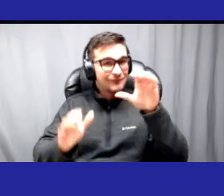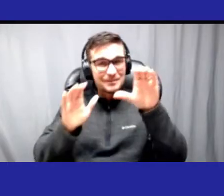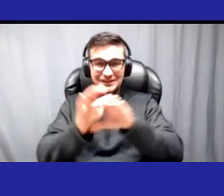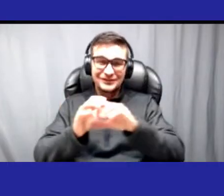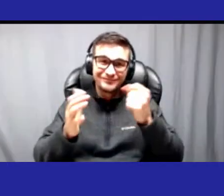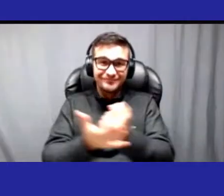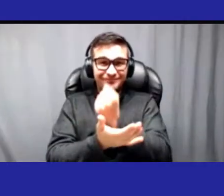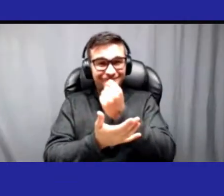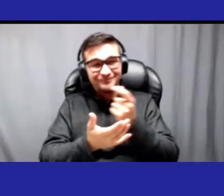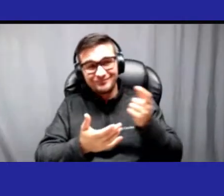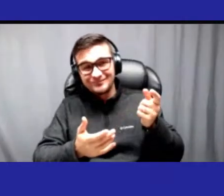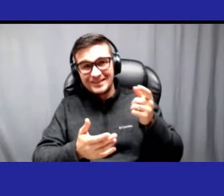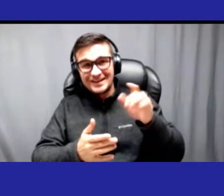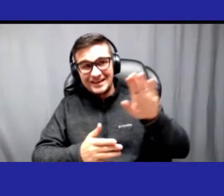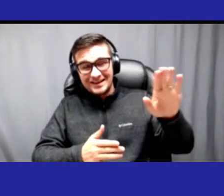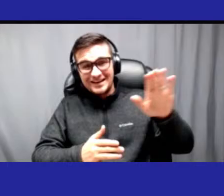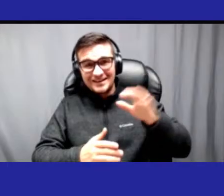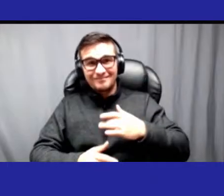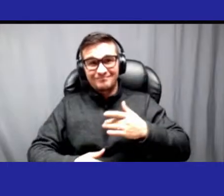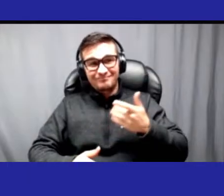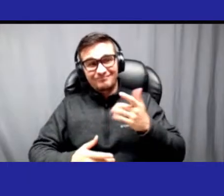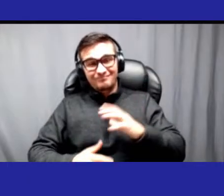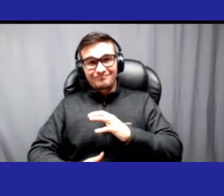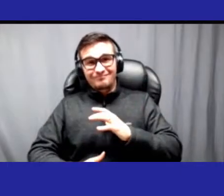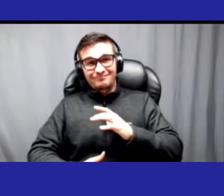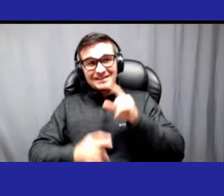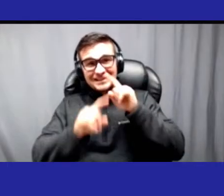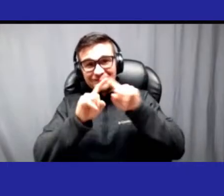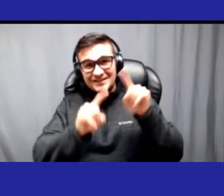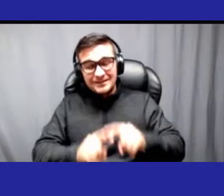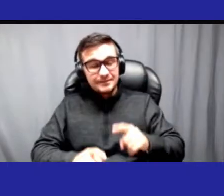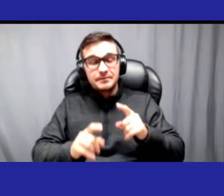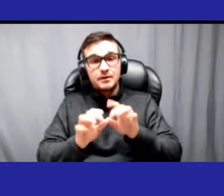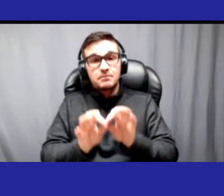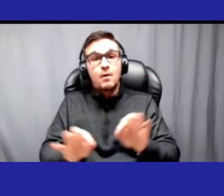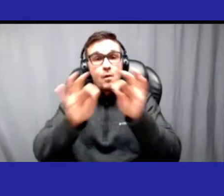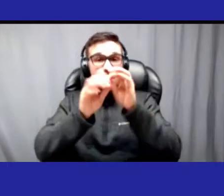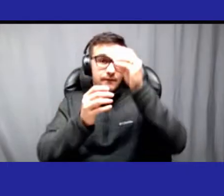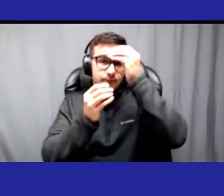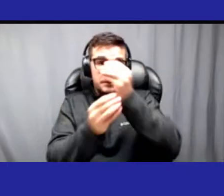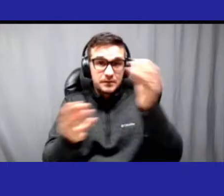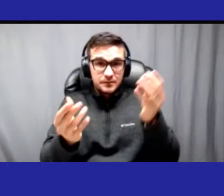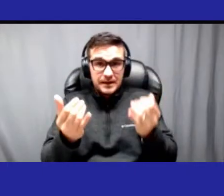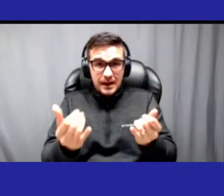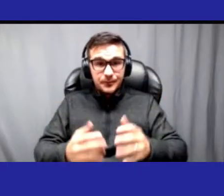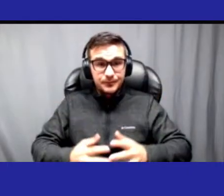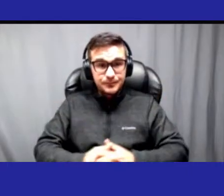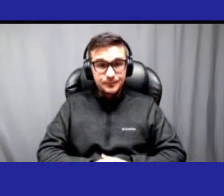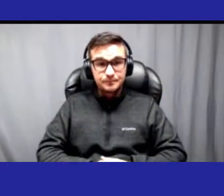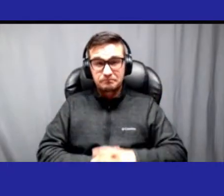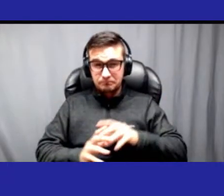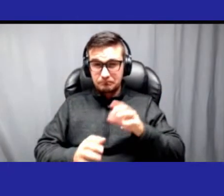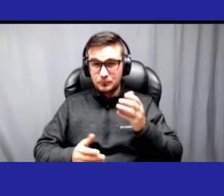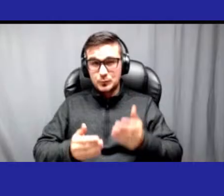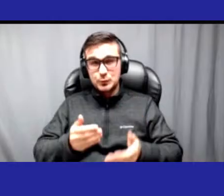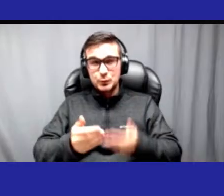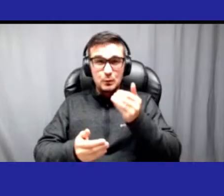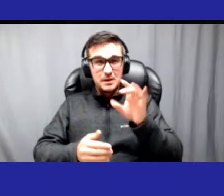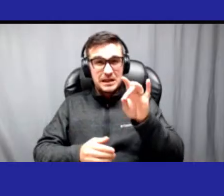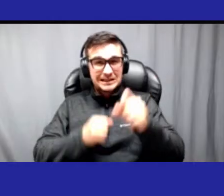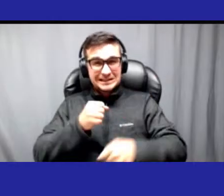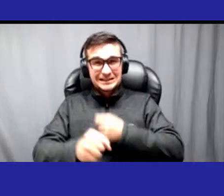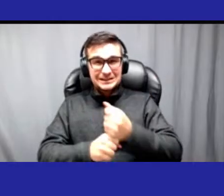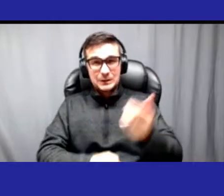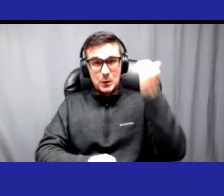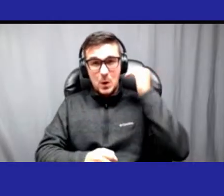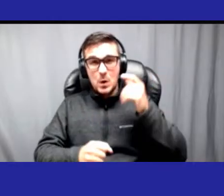have hit a very important milestone that I want to share with you all today. So about almost 8 years ago now, we put a focus on primary care and we began to track